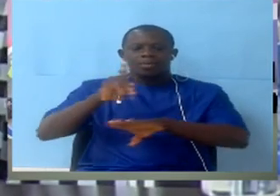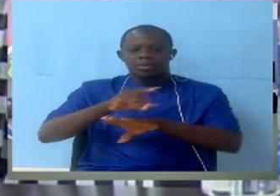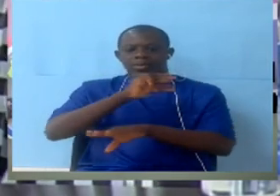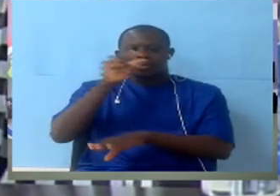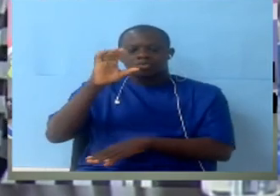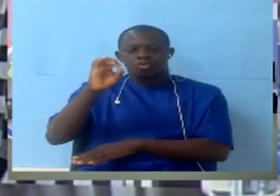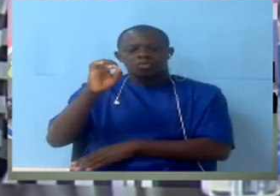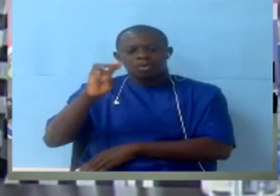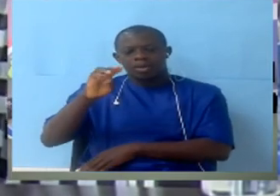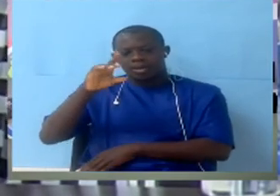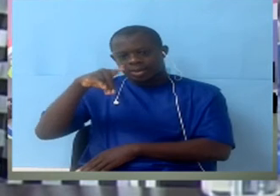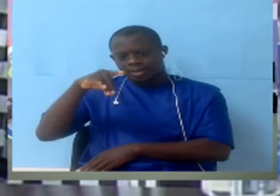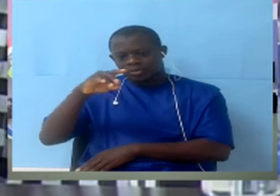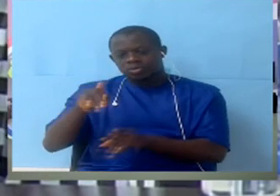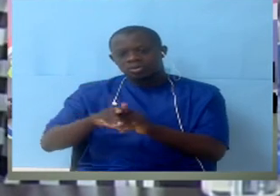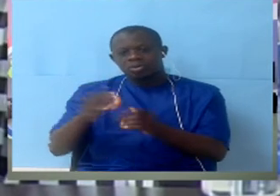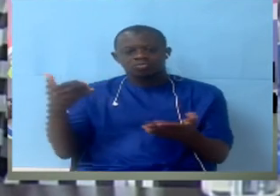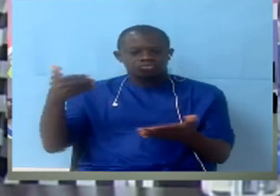2003. I was there till